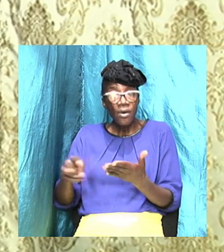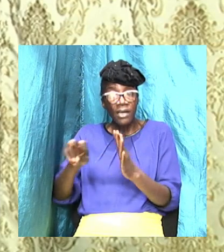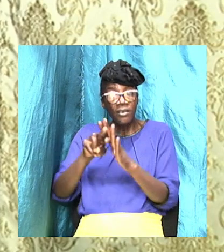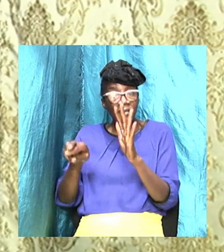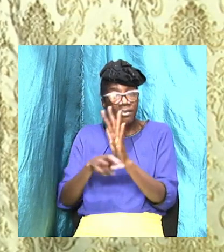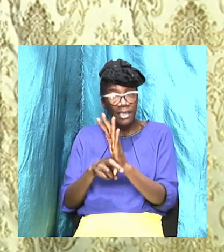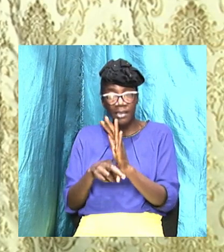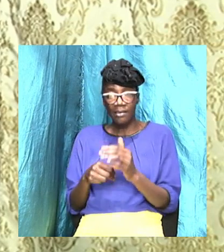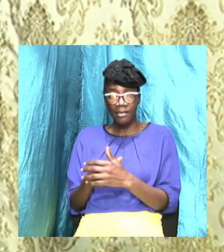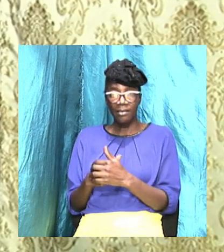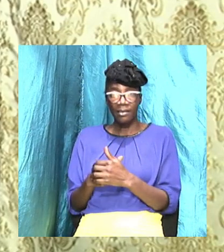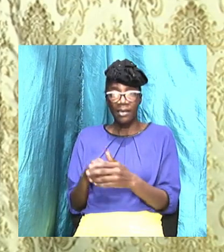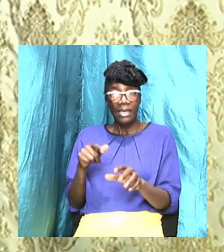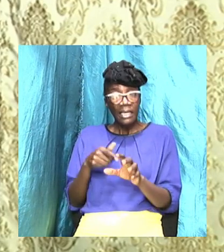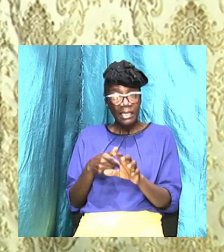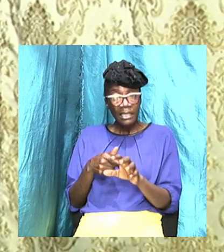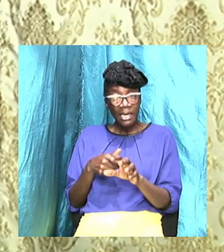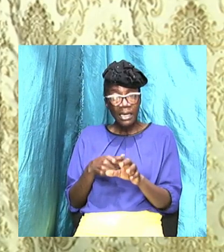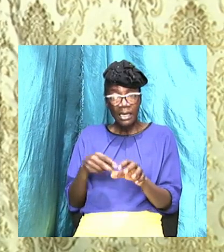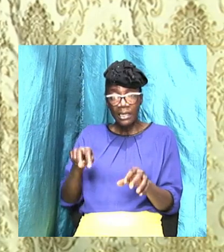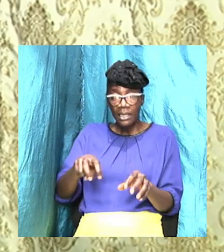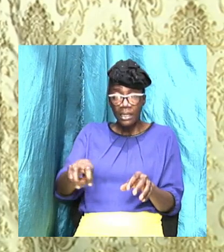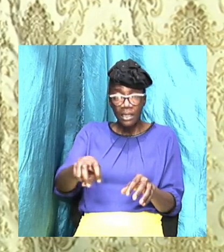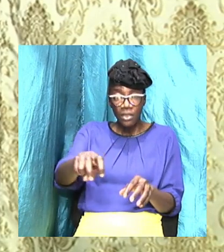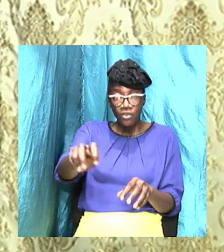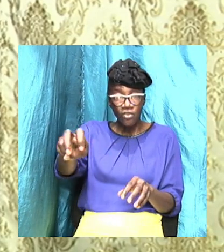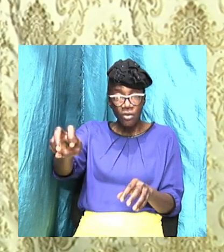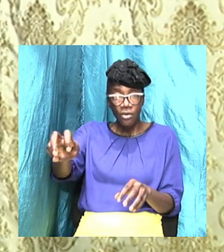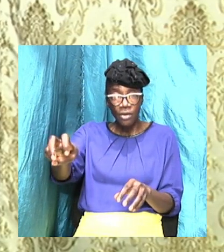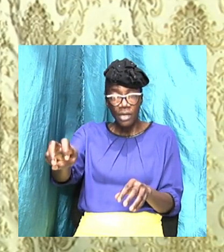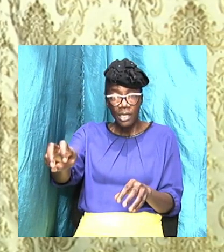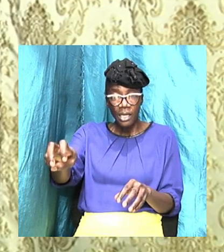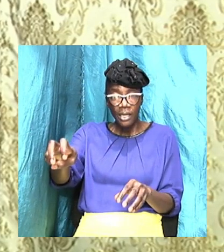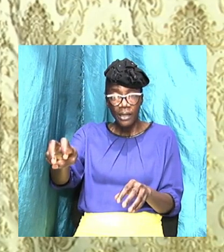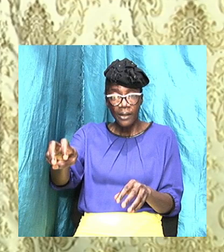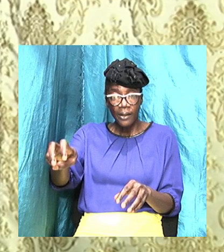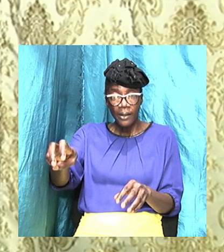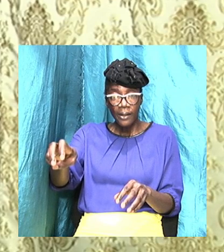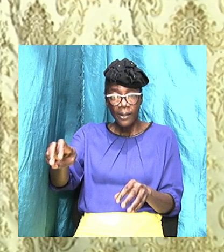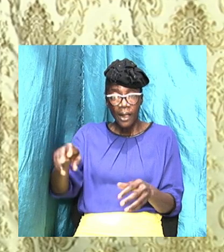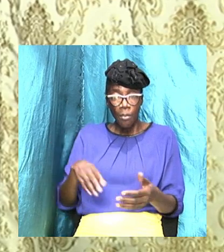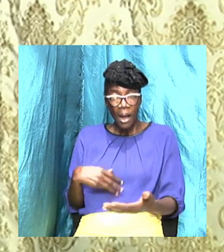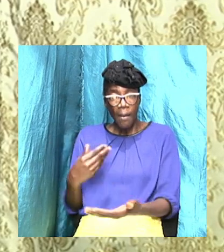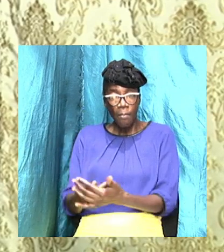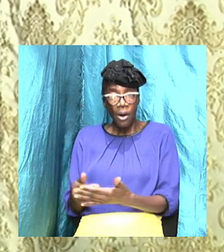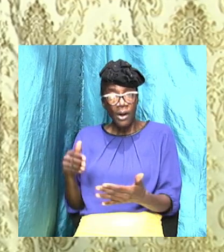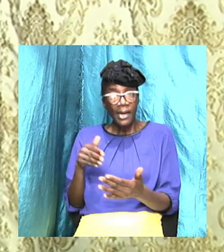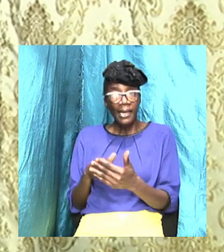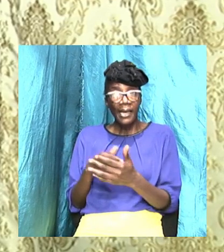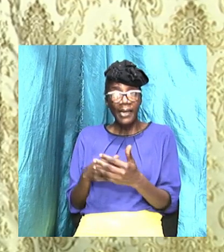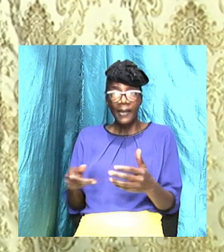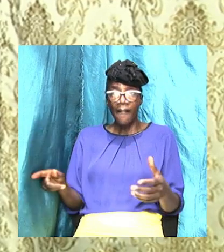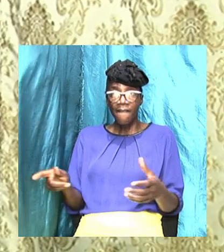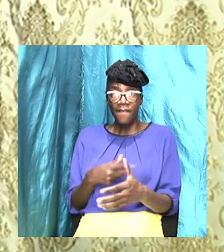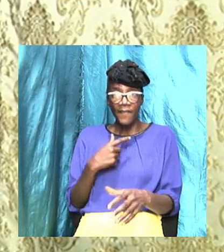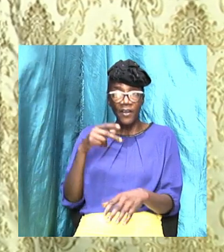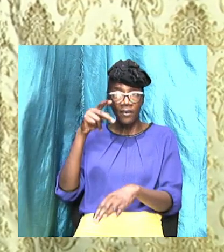And we start the journey, we start the walk by being born again. When we look down at 1